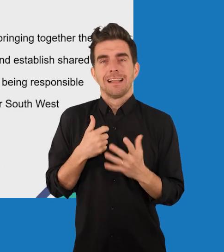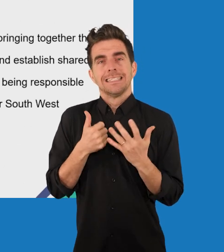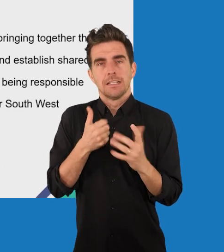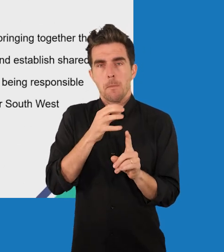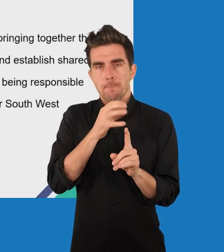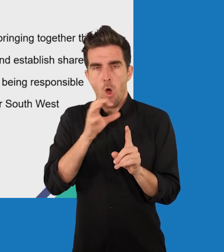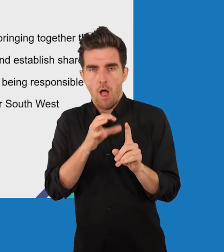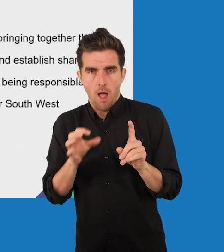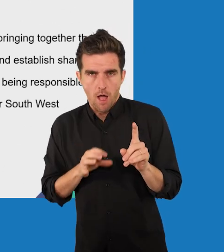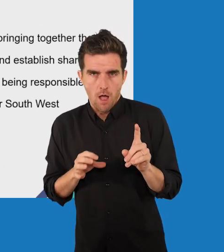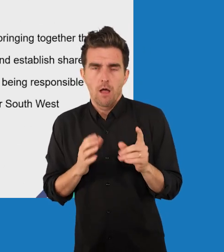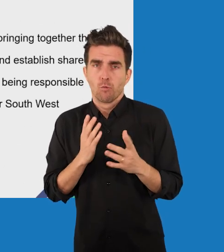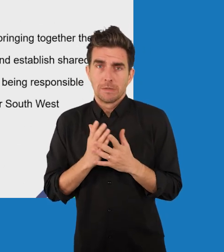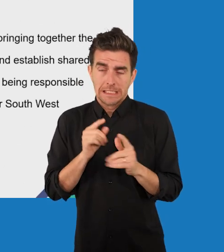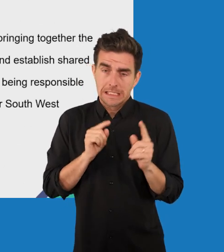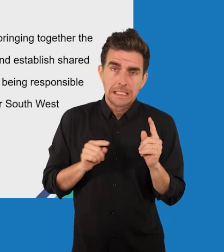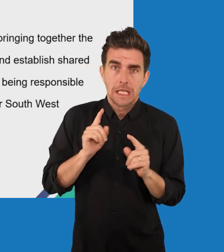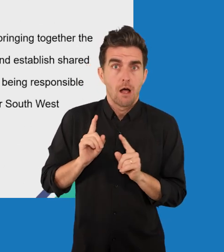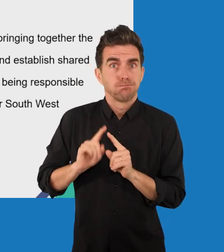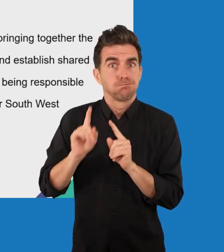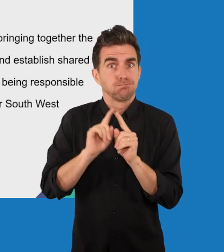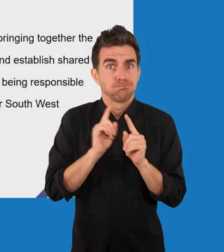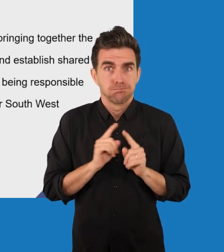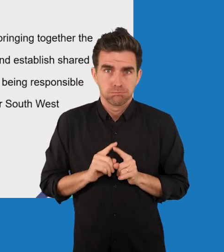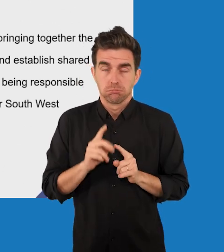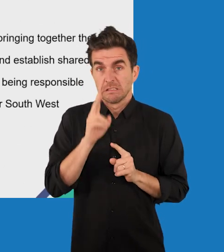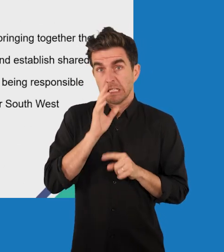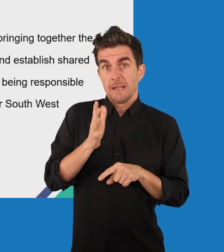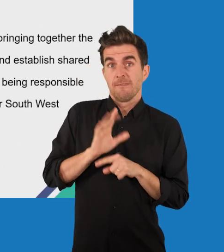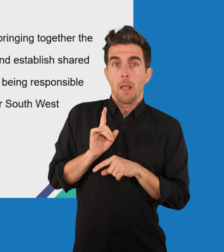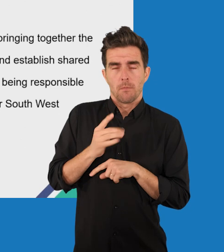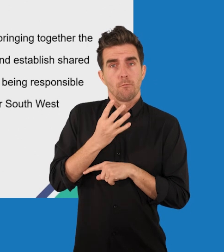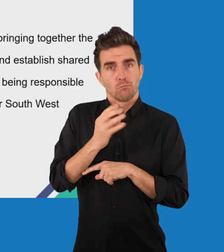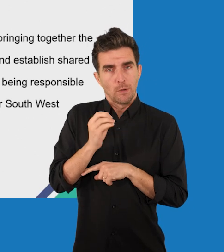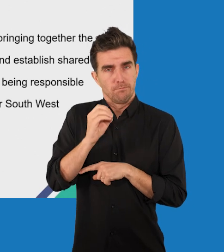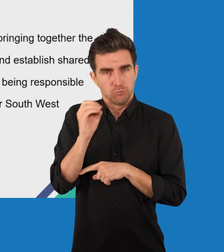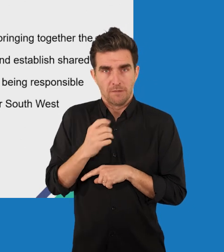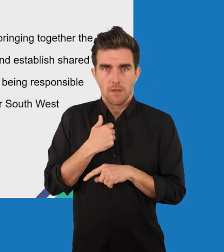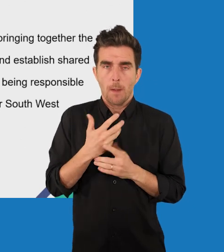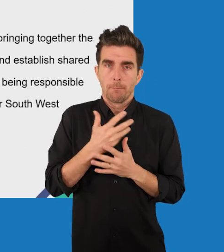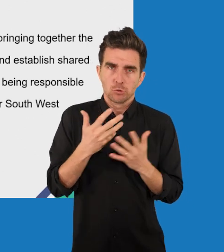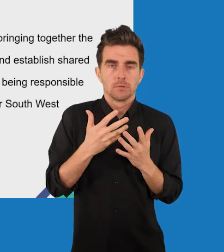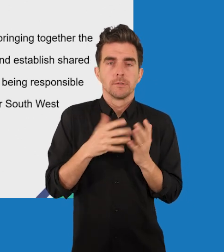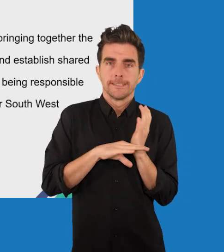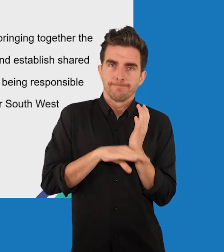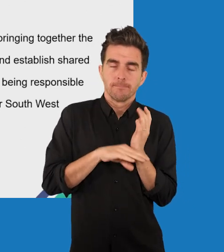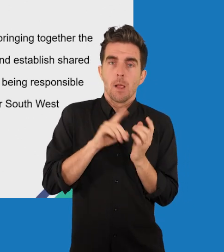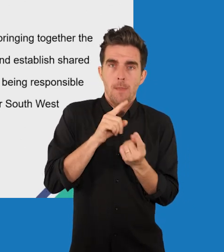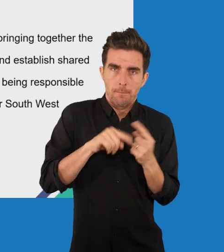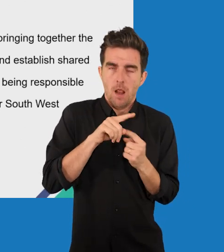So we've already said we've got 6 boroughs. They're very varied actually, and you saw on the film